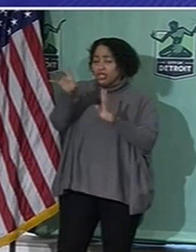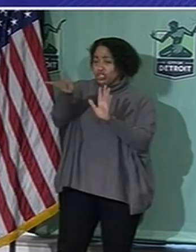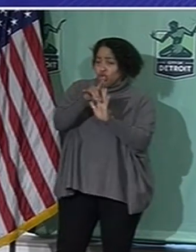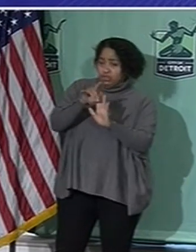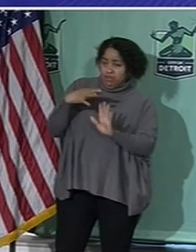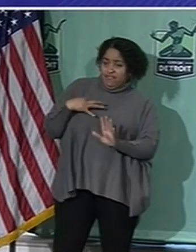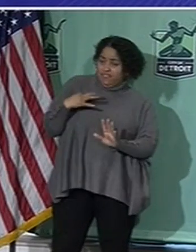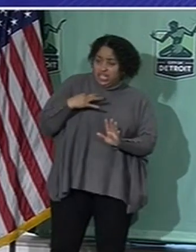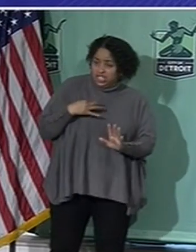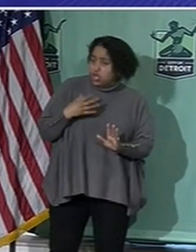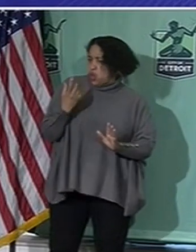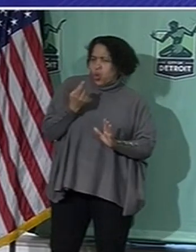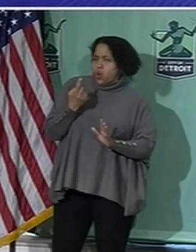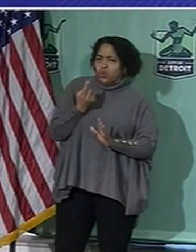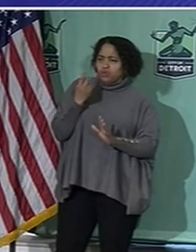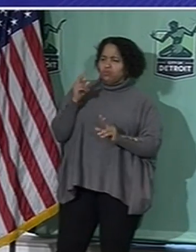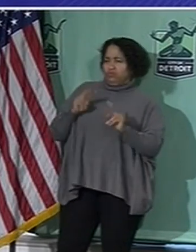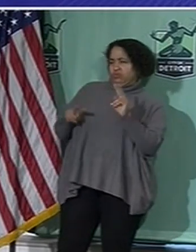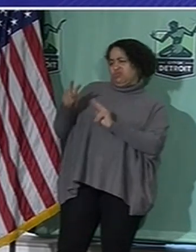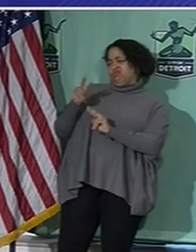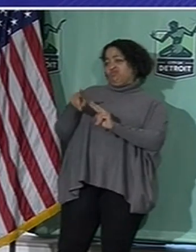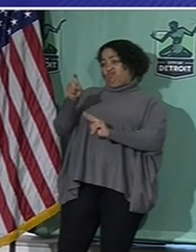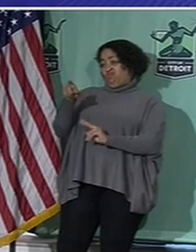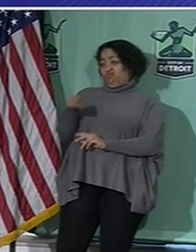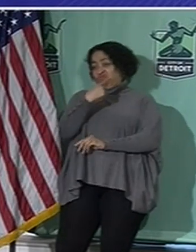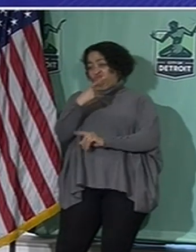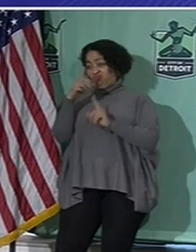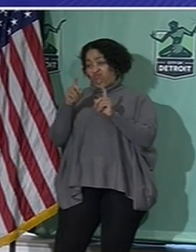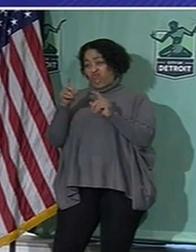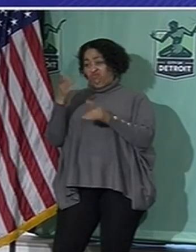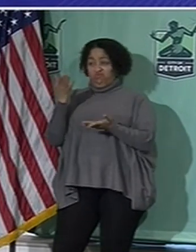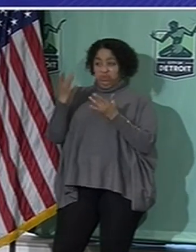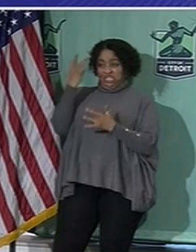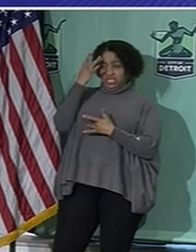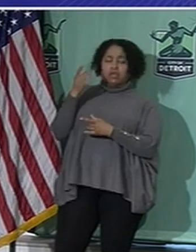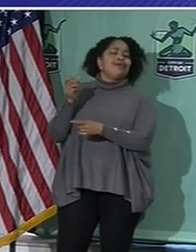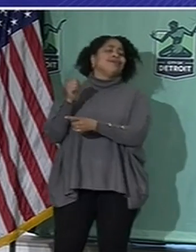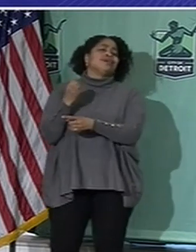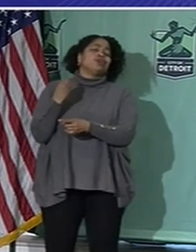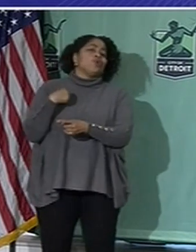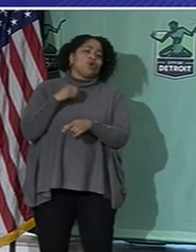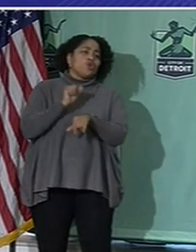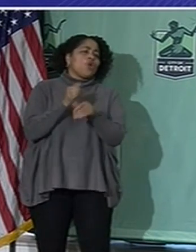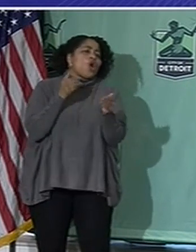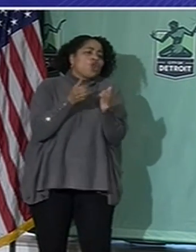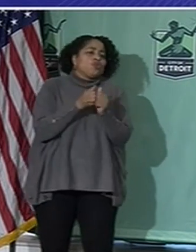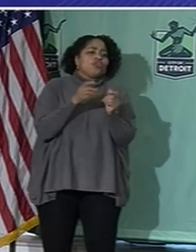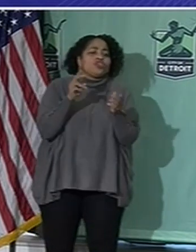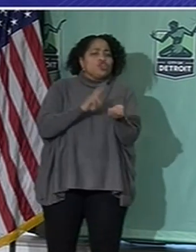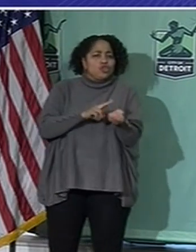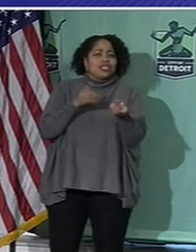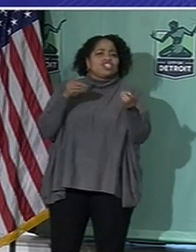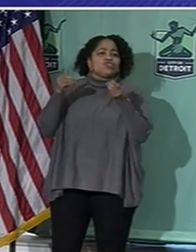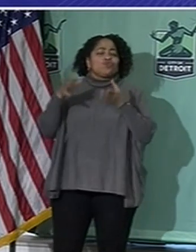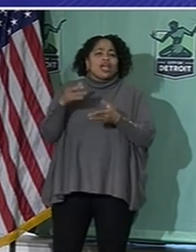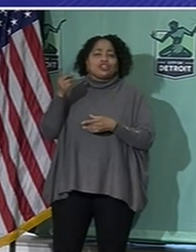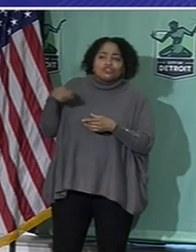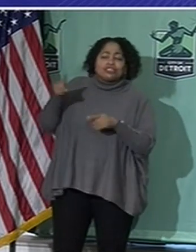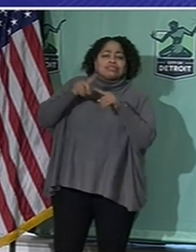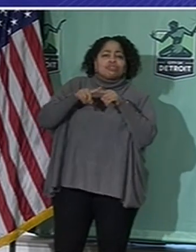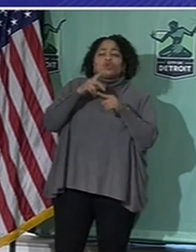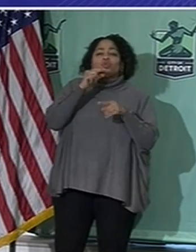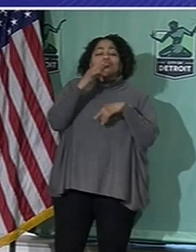just by volunteering, or did somebody look like they probably might be ill? Yeah, so we worked really closely with the nursing directors. It depended upon